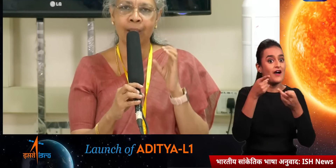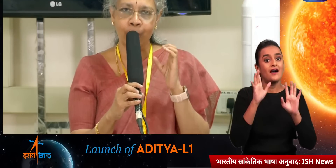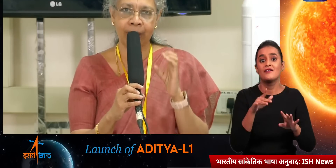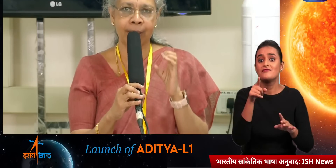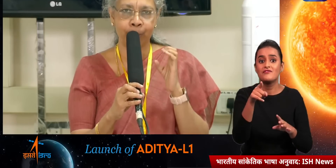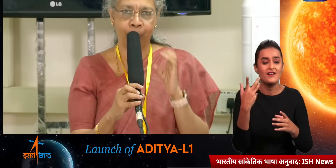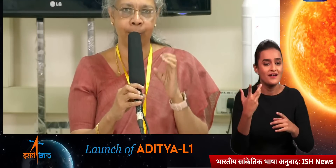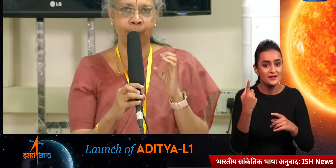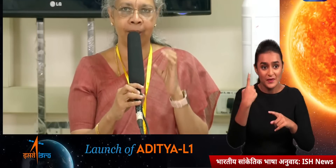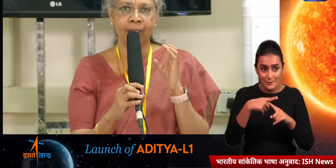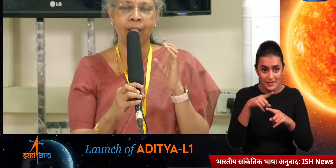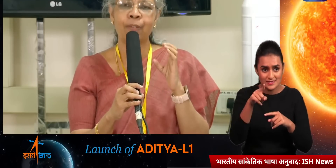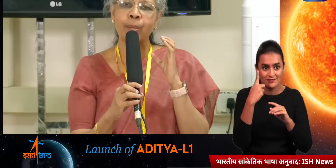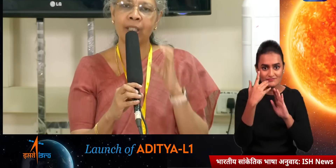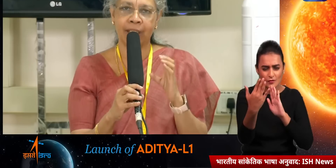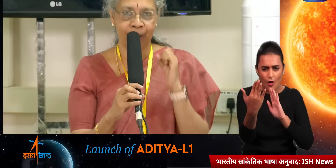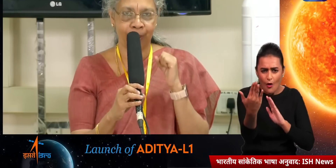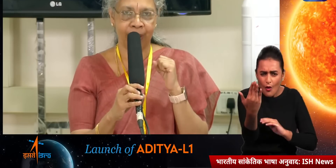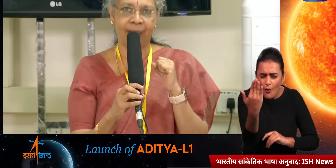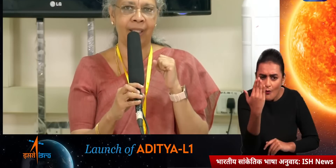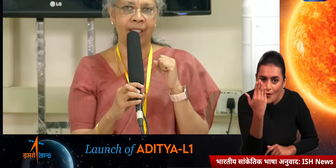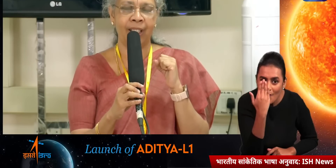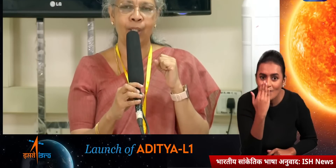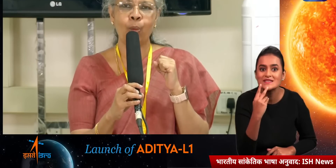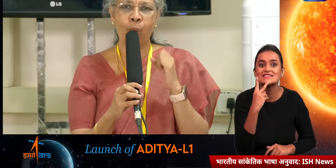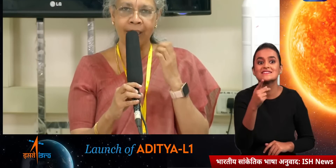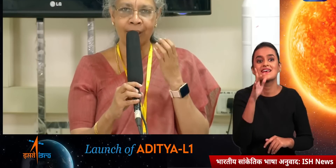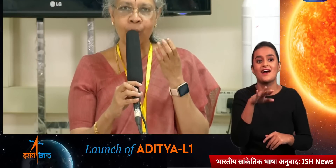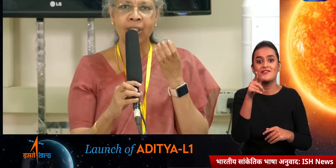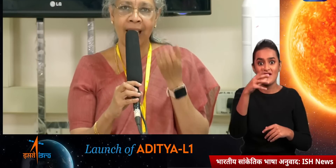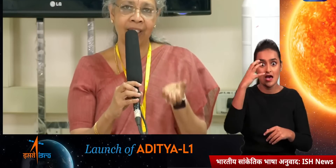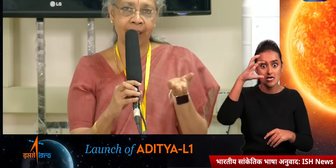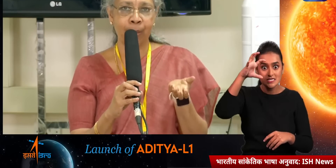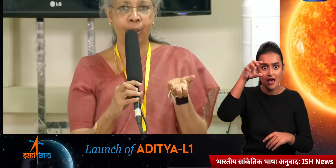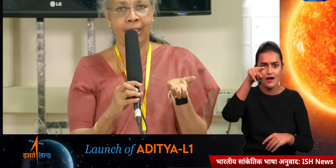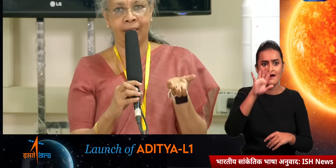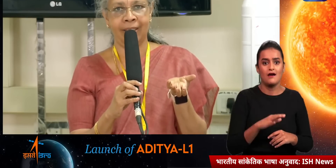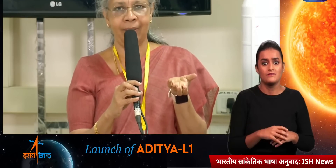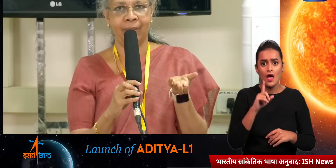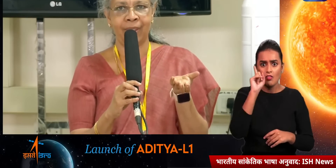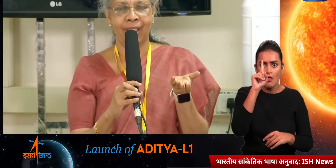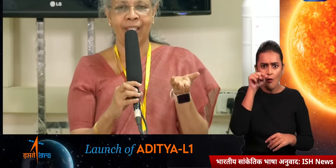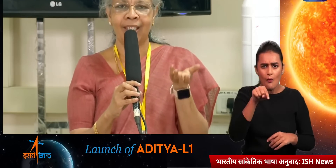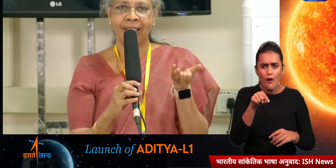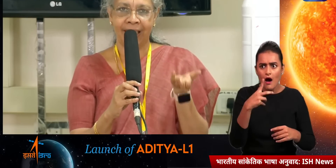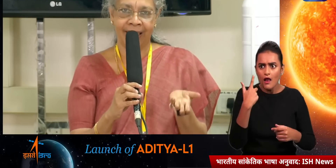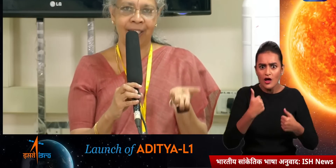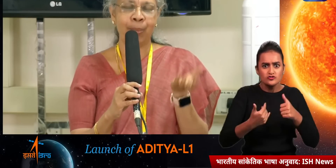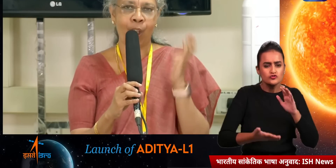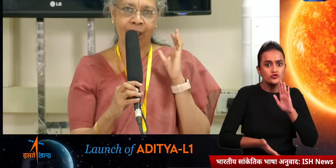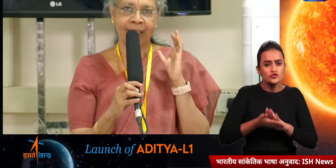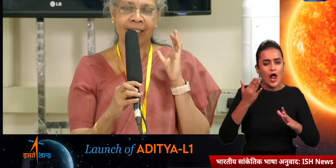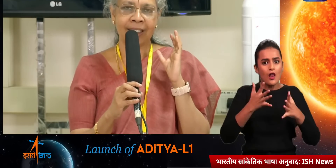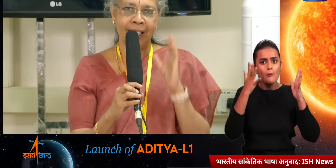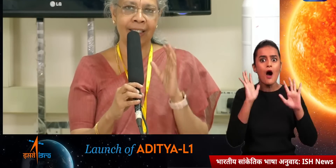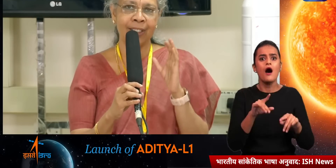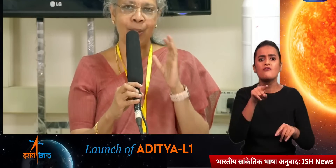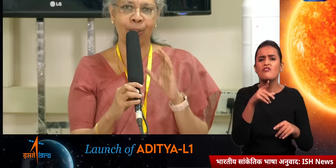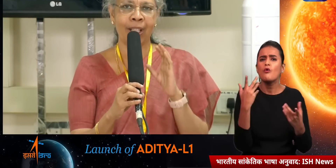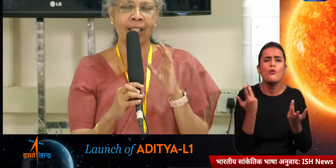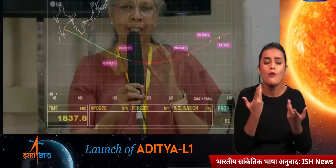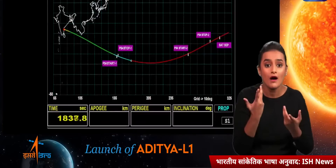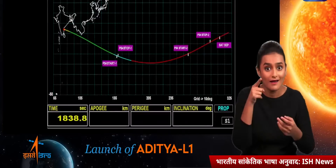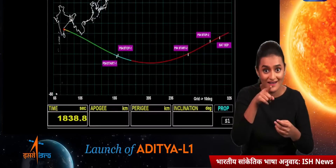as close as possible from the disk of the sun. Now, what is so challenging about it? It is because the